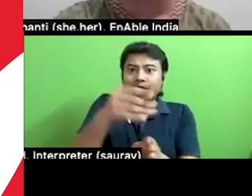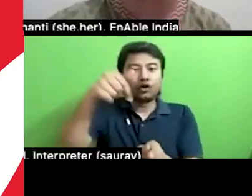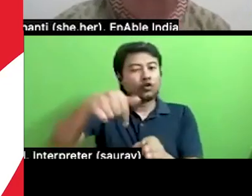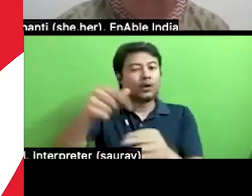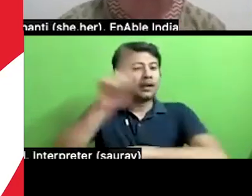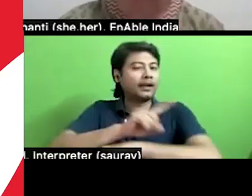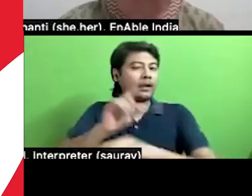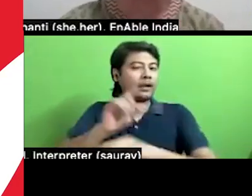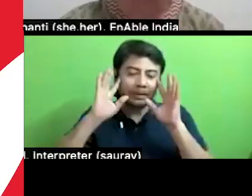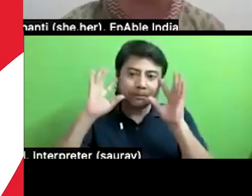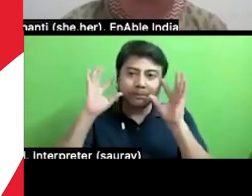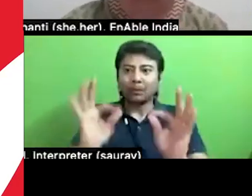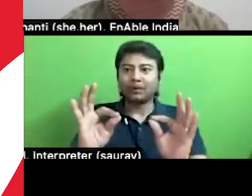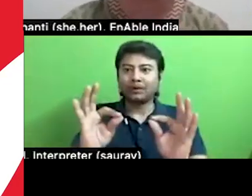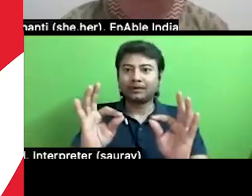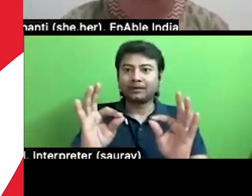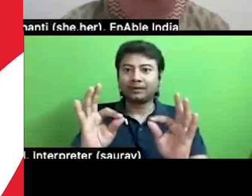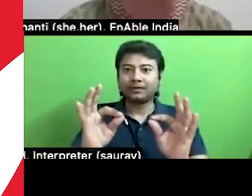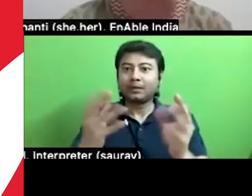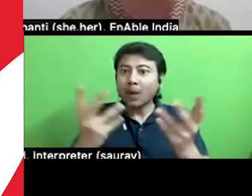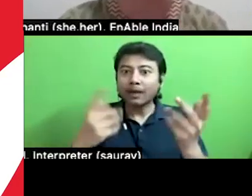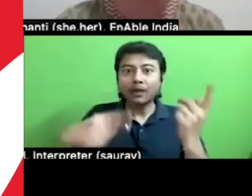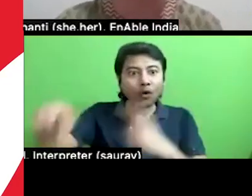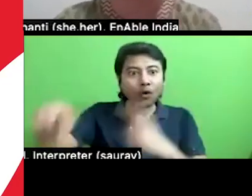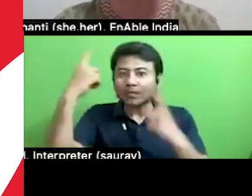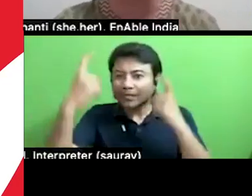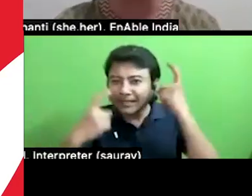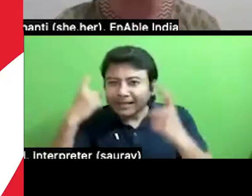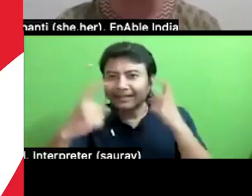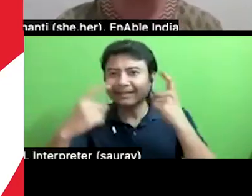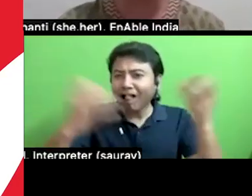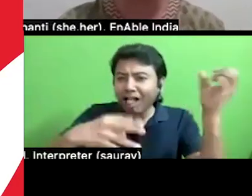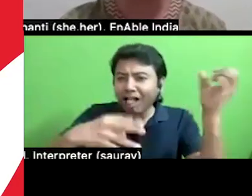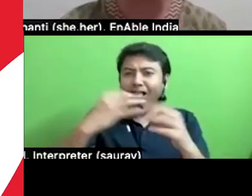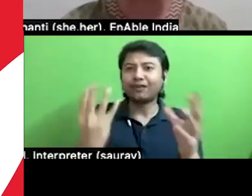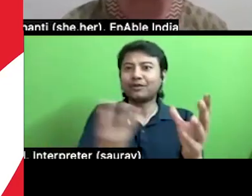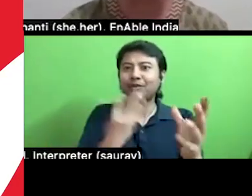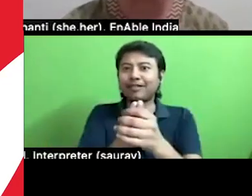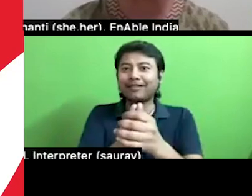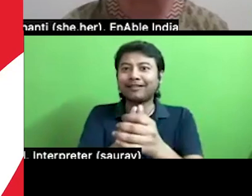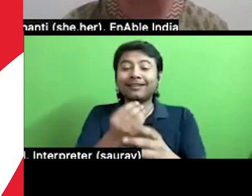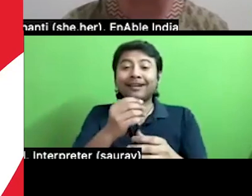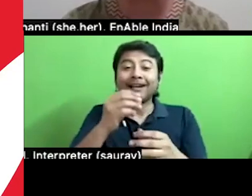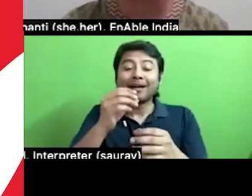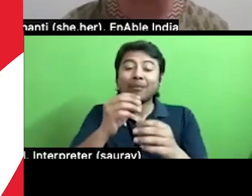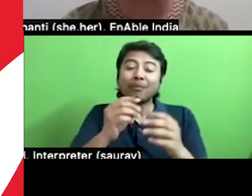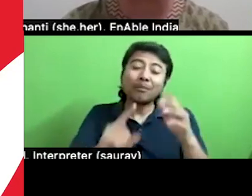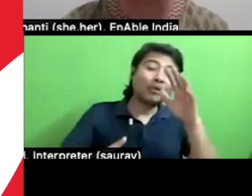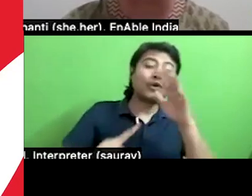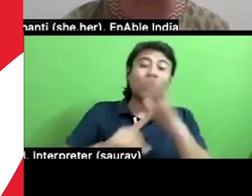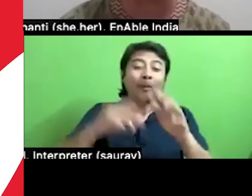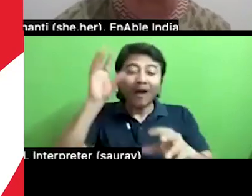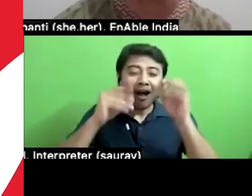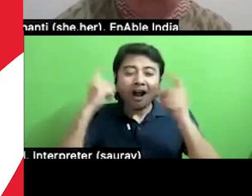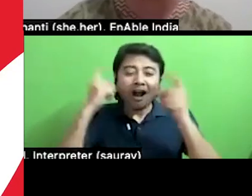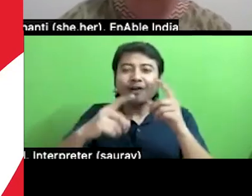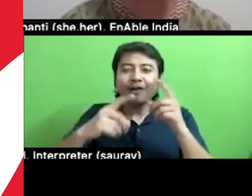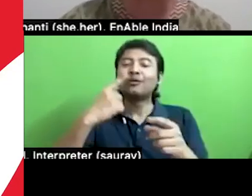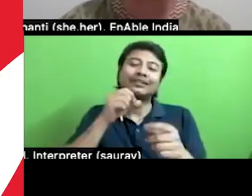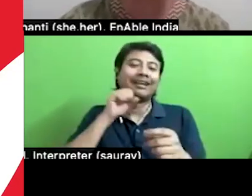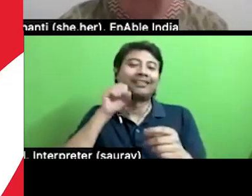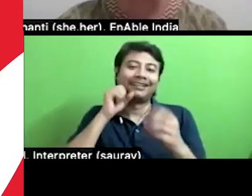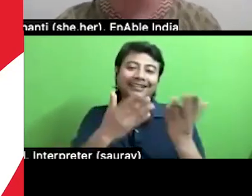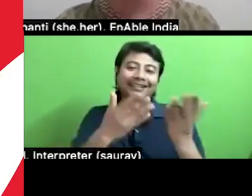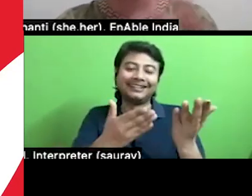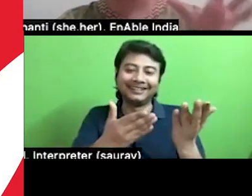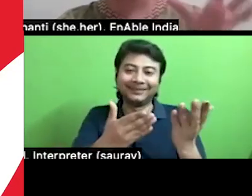together. Most of all me, I'm sure of that. And this particular online session